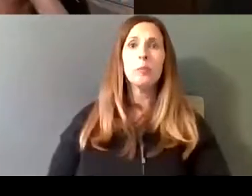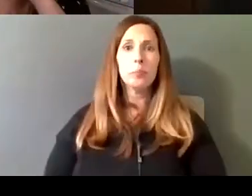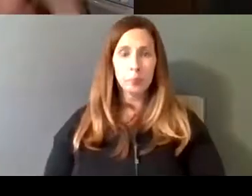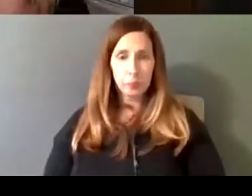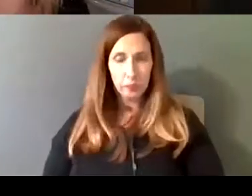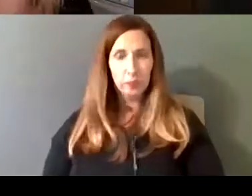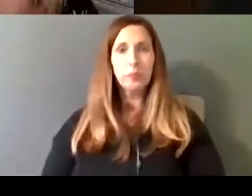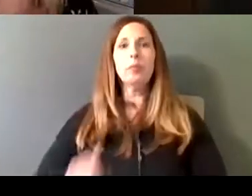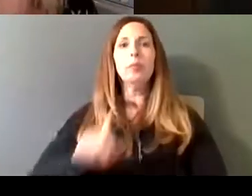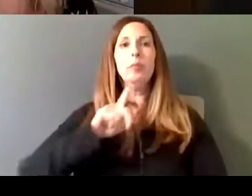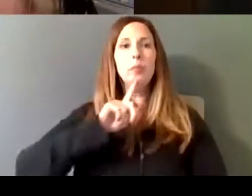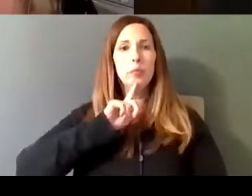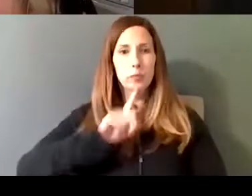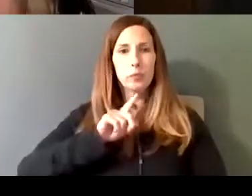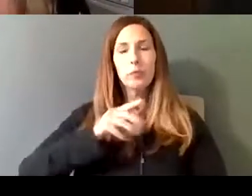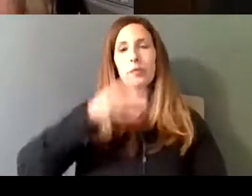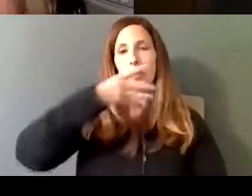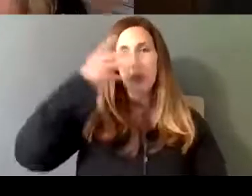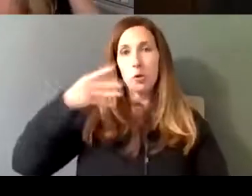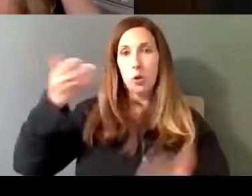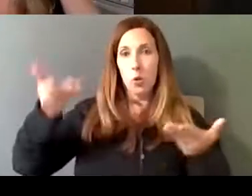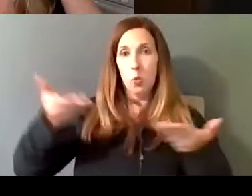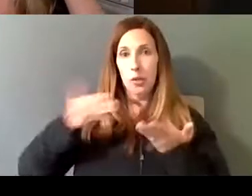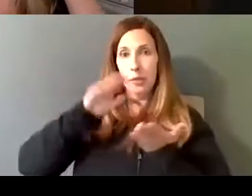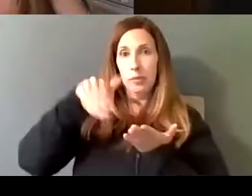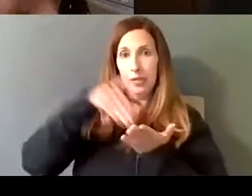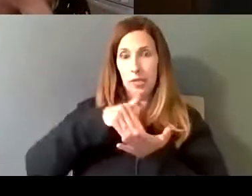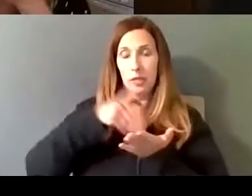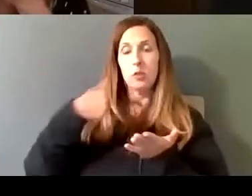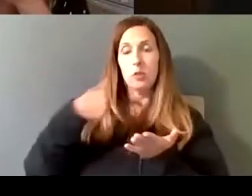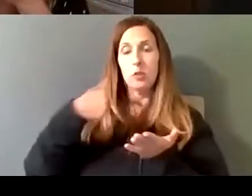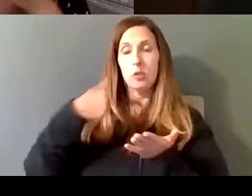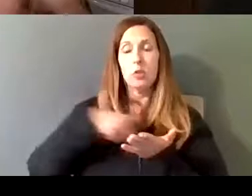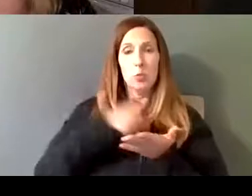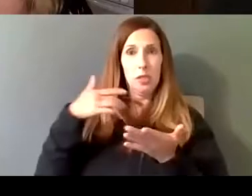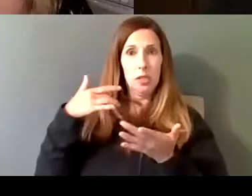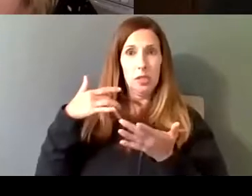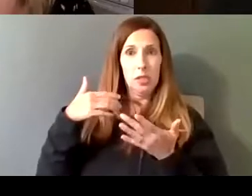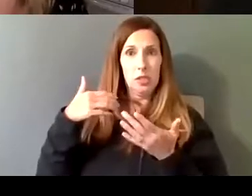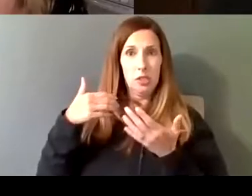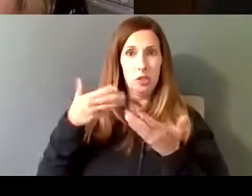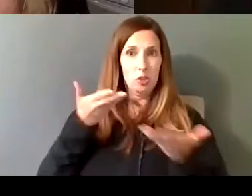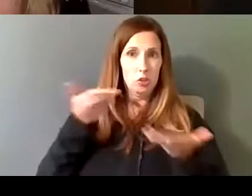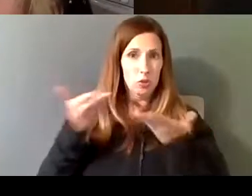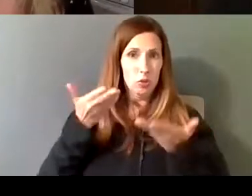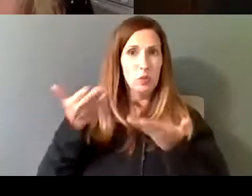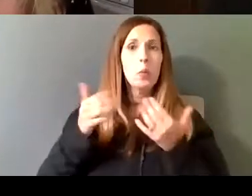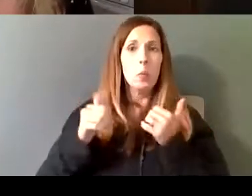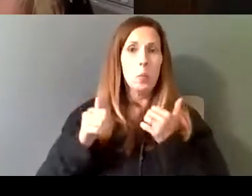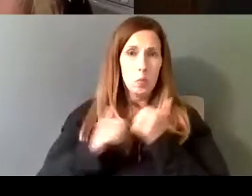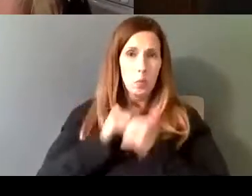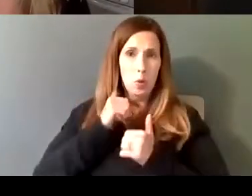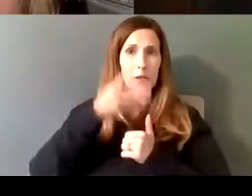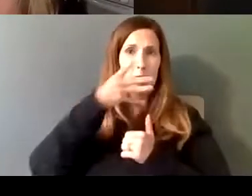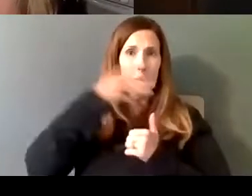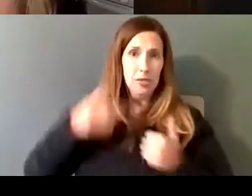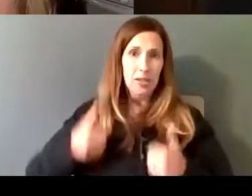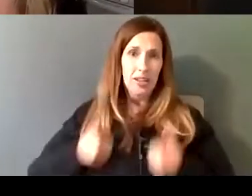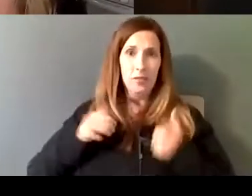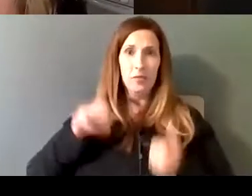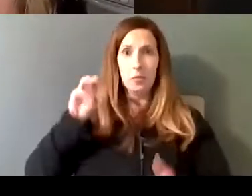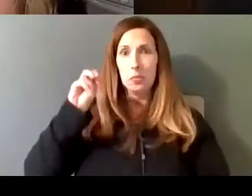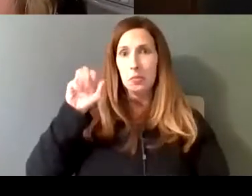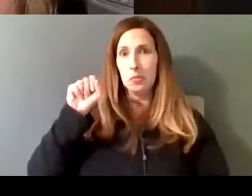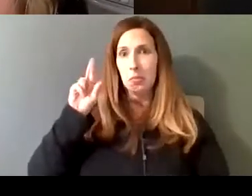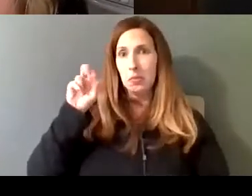Sure. So Immigrant Welcome Center, we generally serve most residents or immigrants who reside in Marion County, but we also